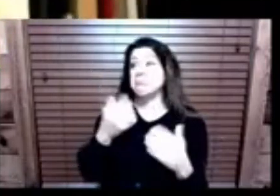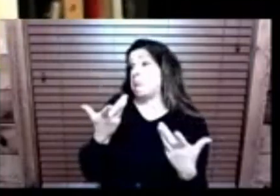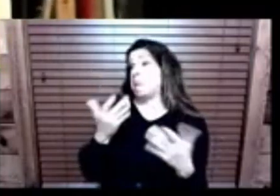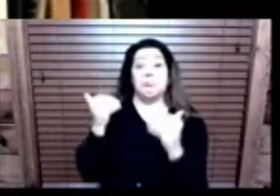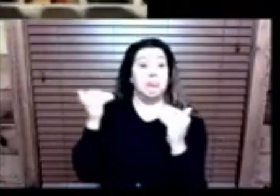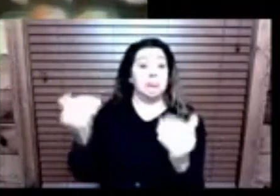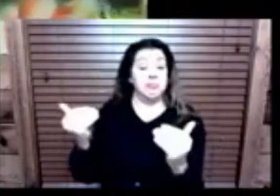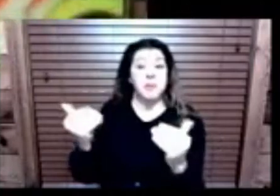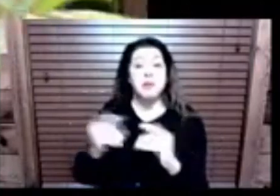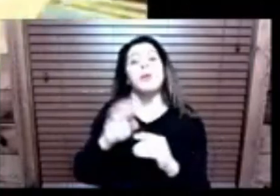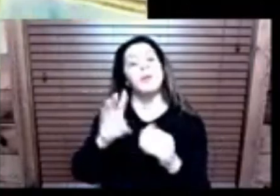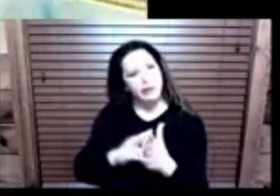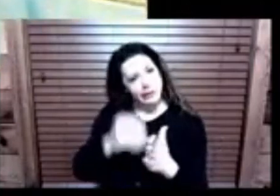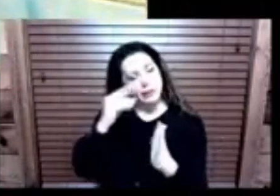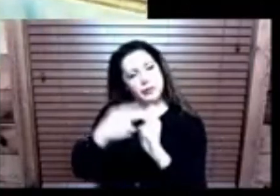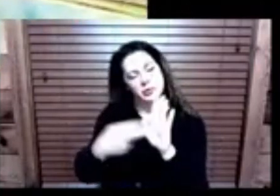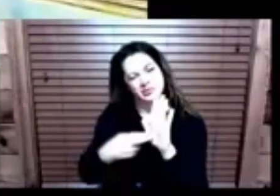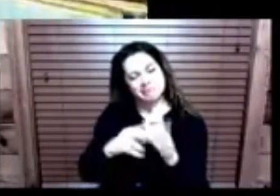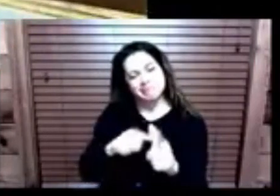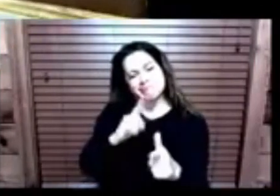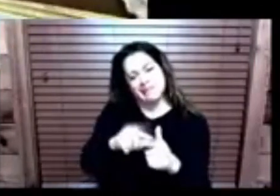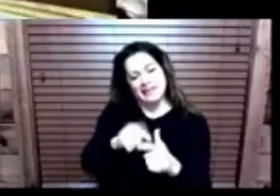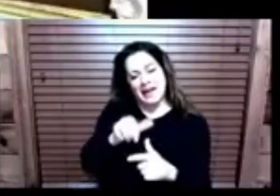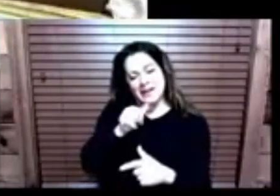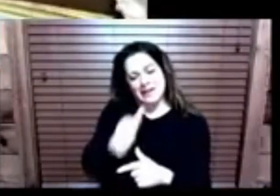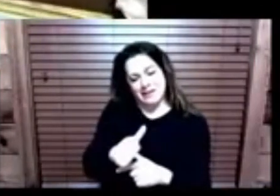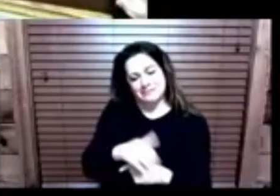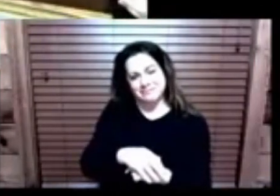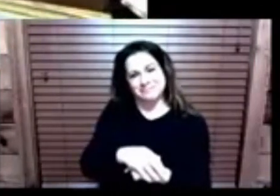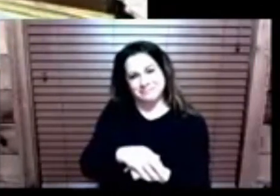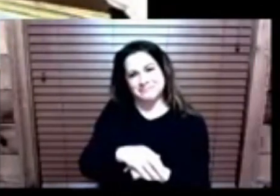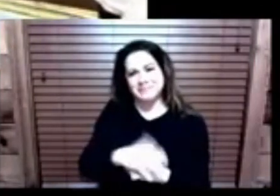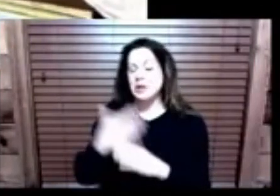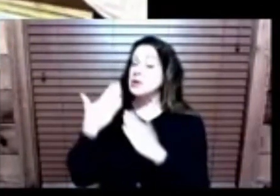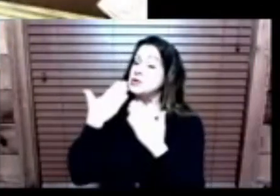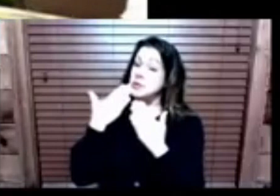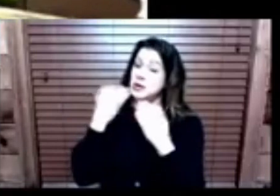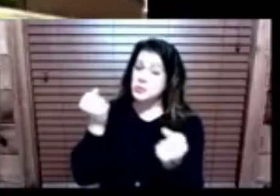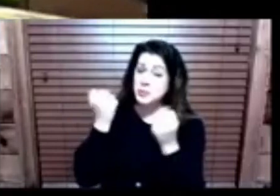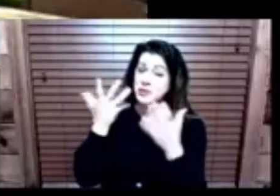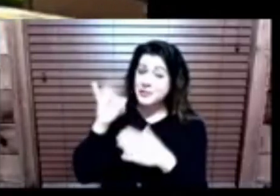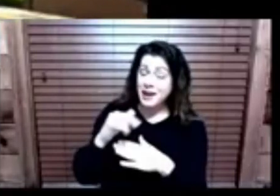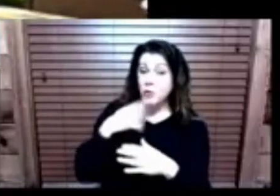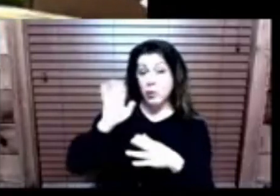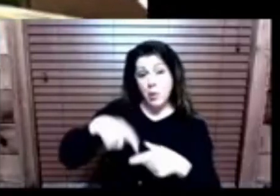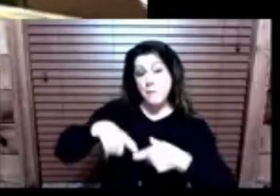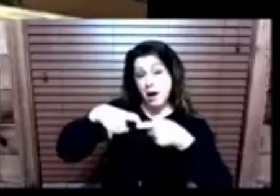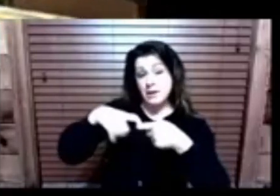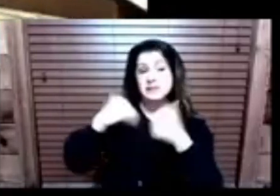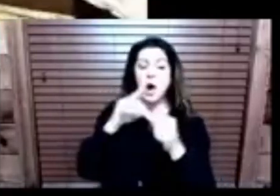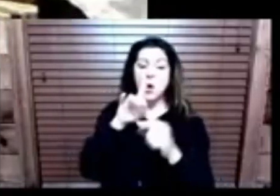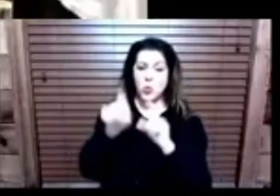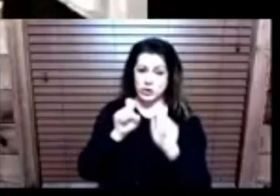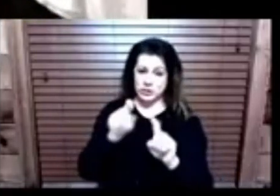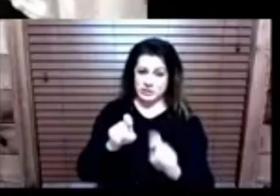then, you know. Like. Thank you so much for doing this. I think we're gonna pause and go to some questions.